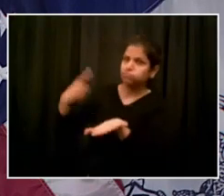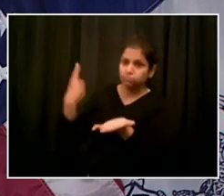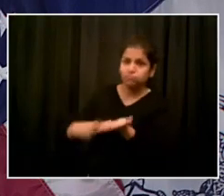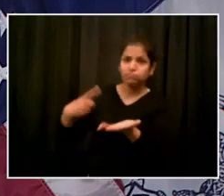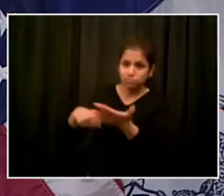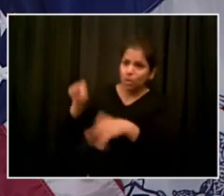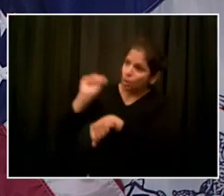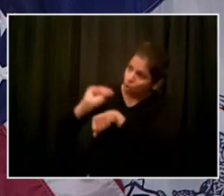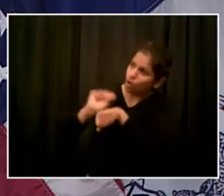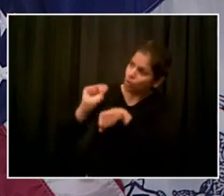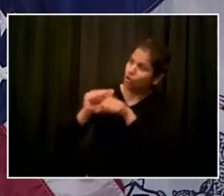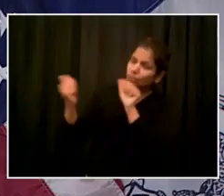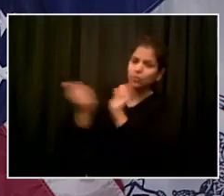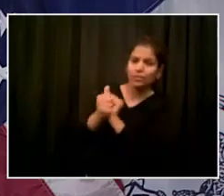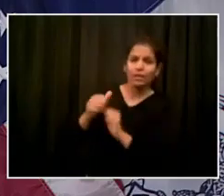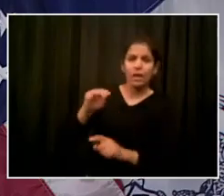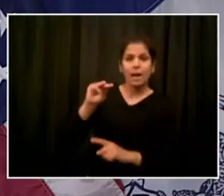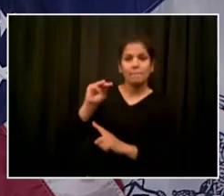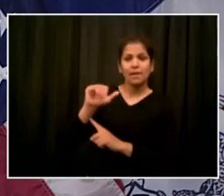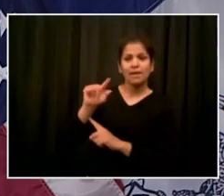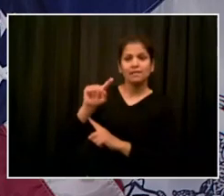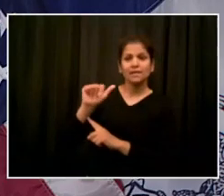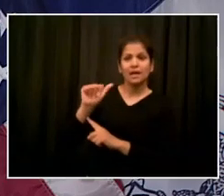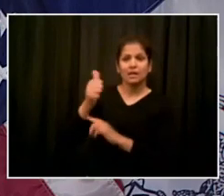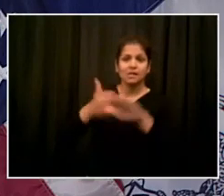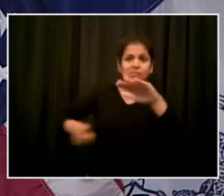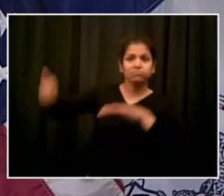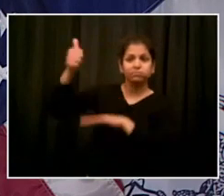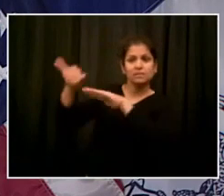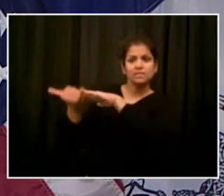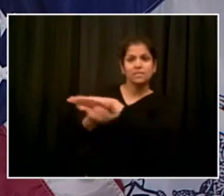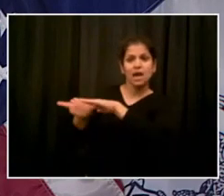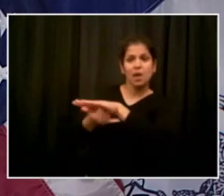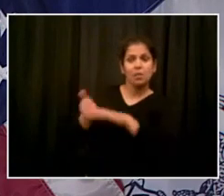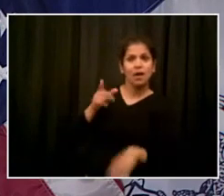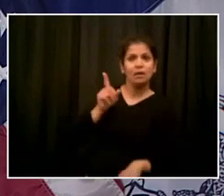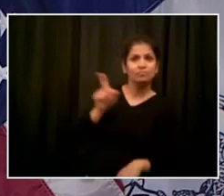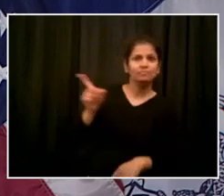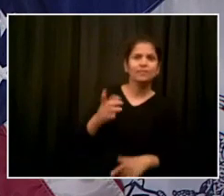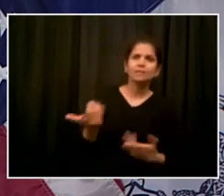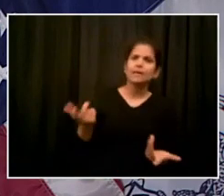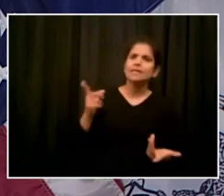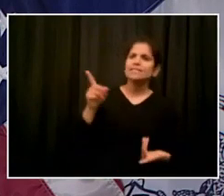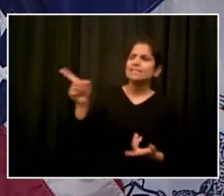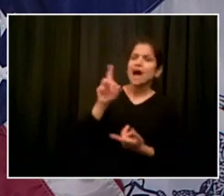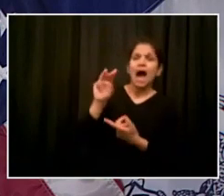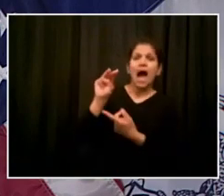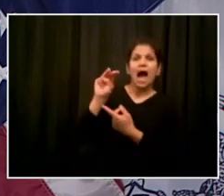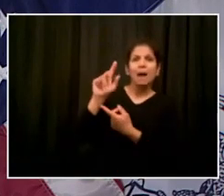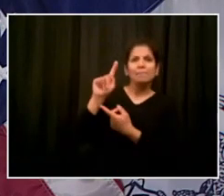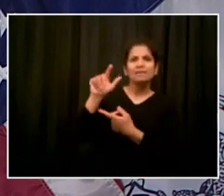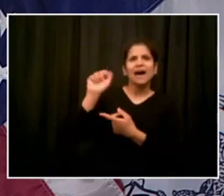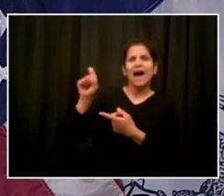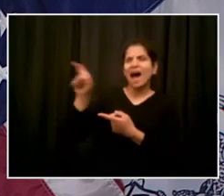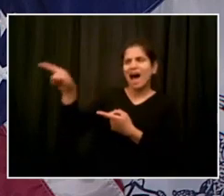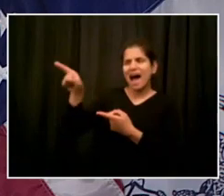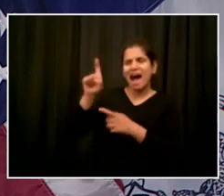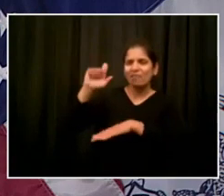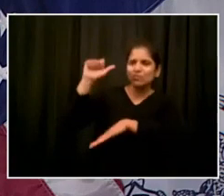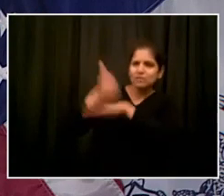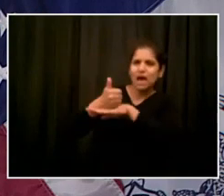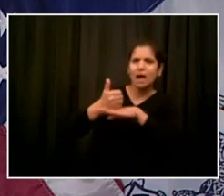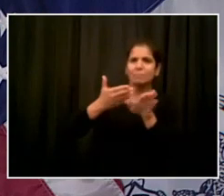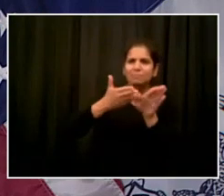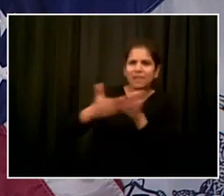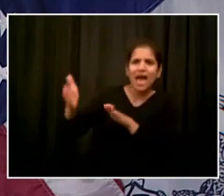need to make sure that people have confidence that they get on that subway or bus, that it's going to be safe. That is overwhelmingly how people